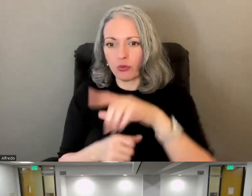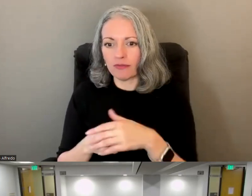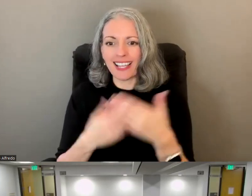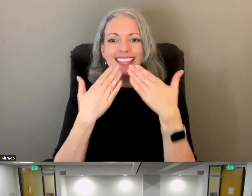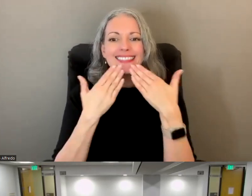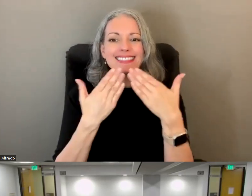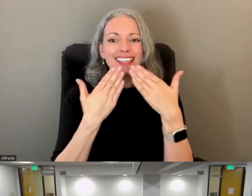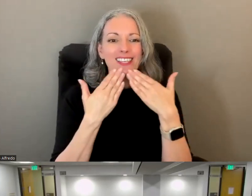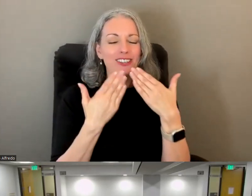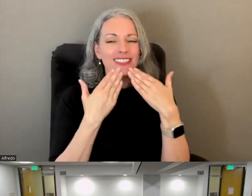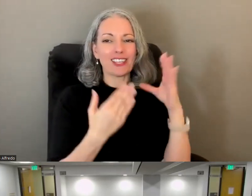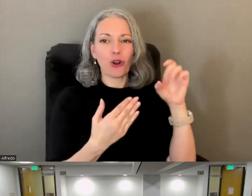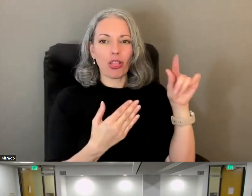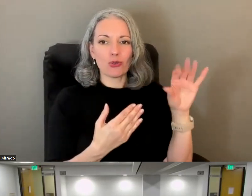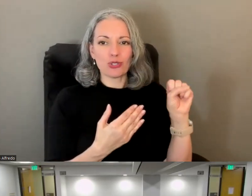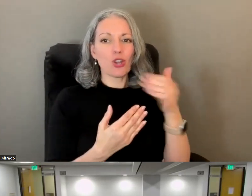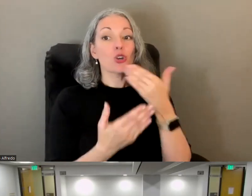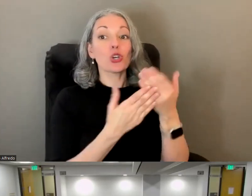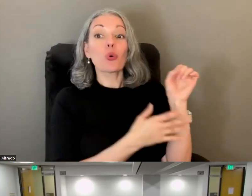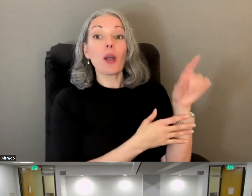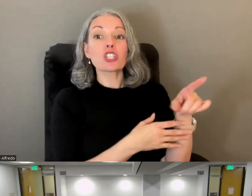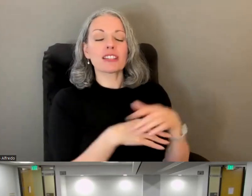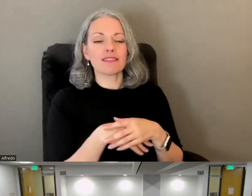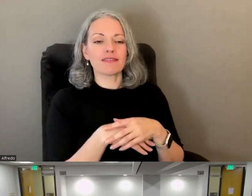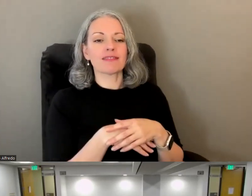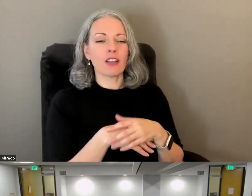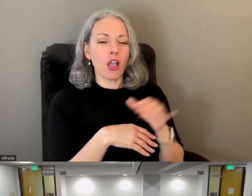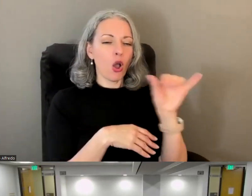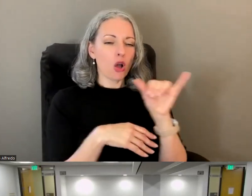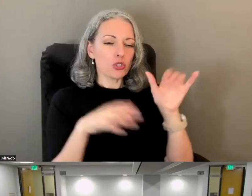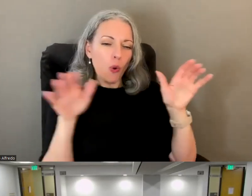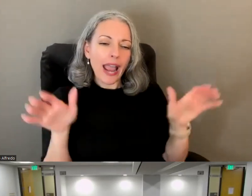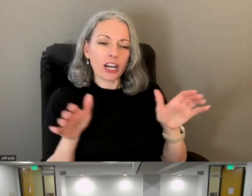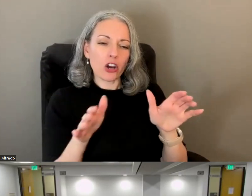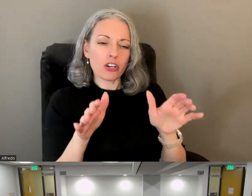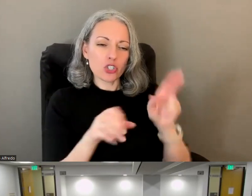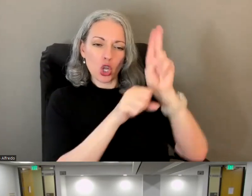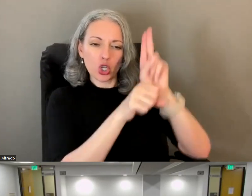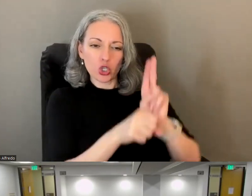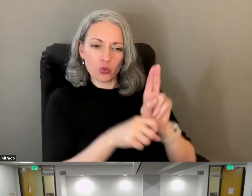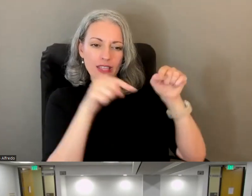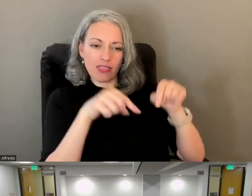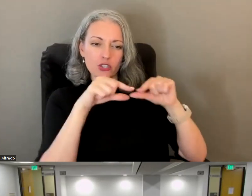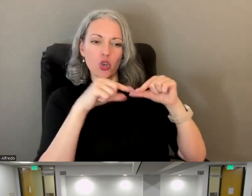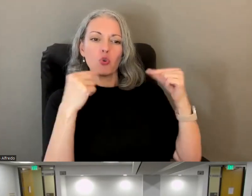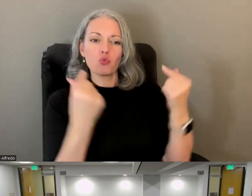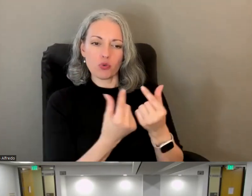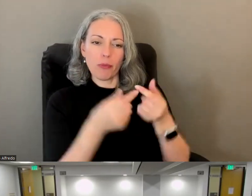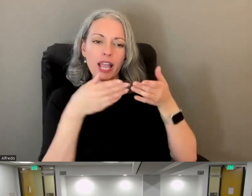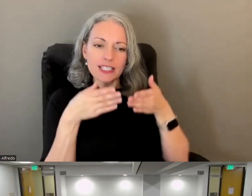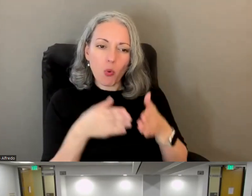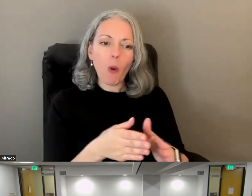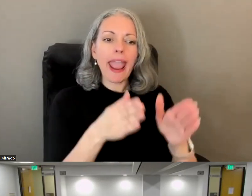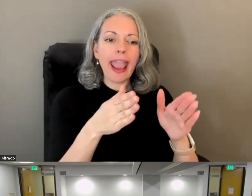thanks, Carlos, for asking a good question. I guess I would also encourage using this group as a way